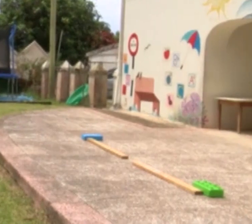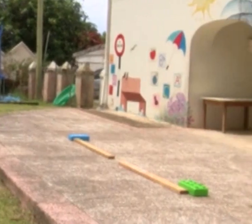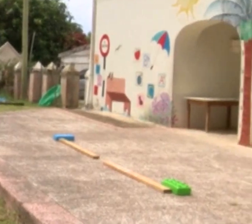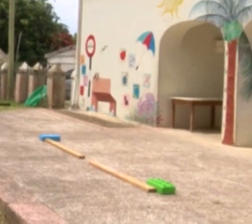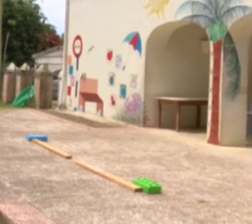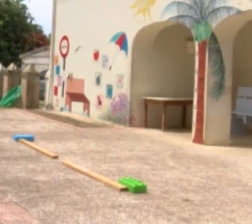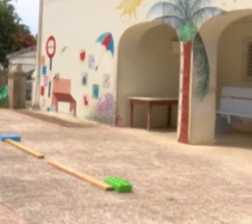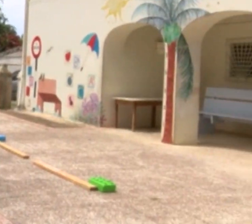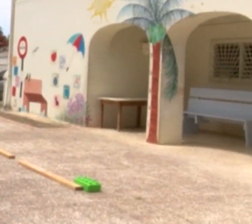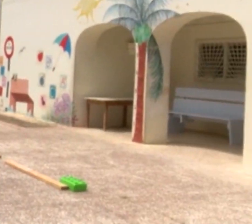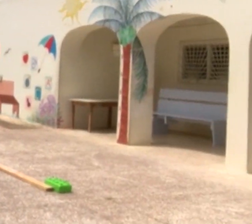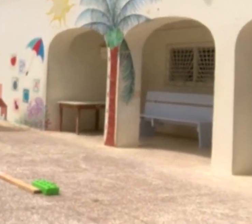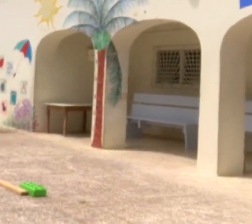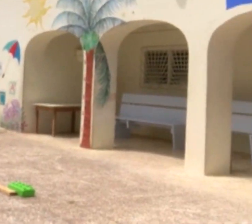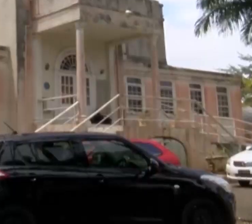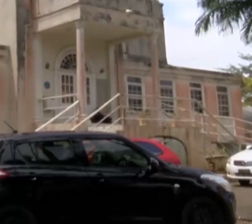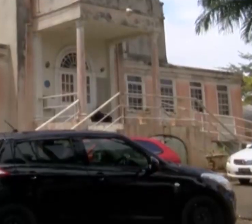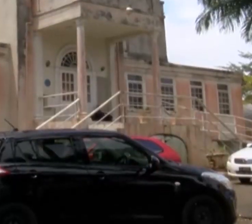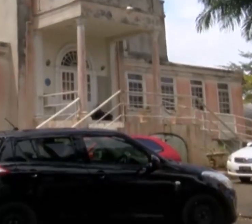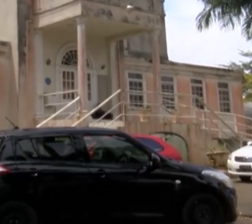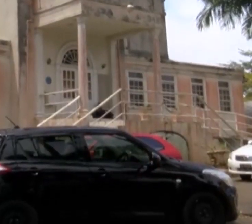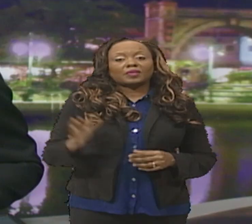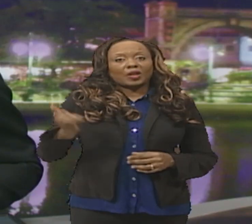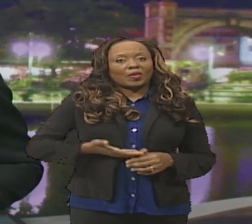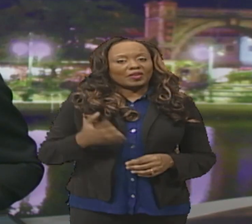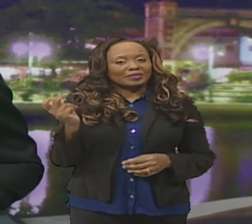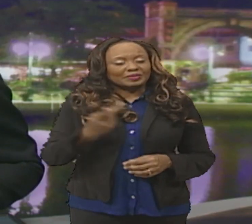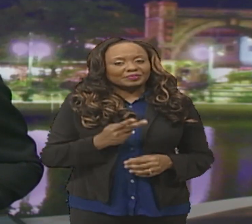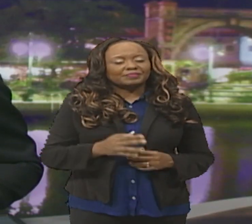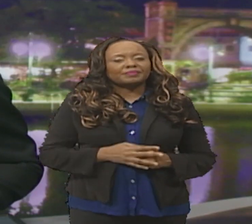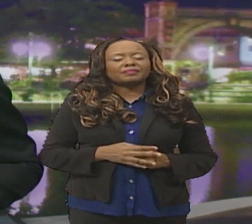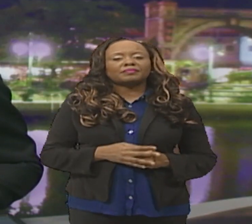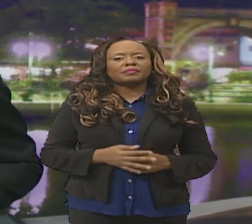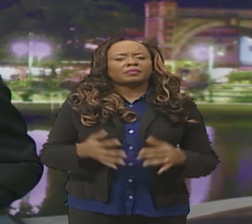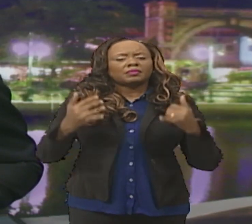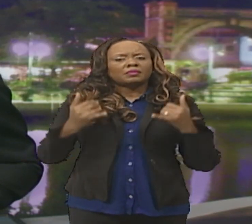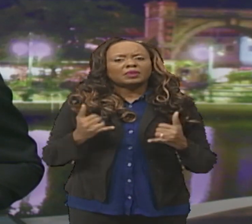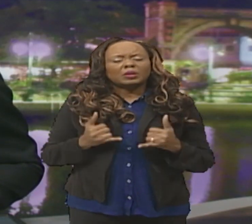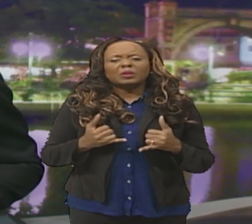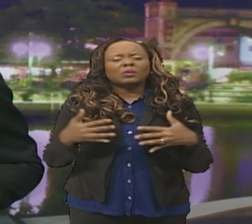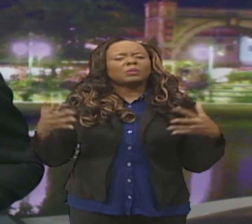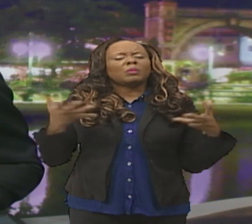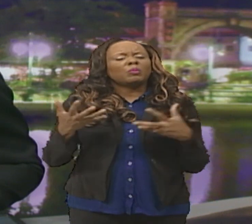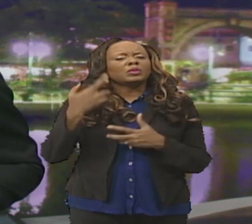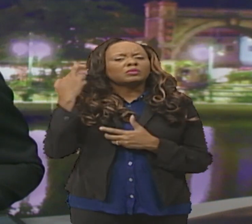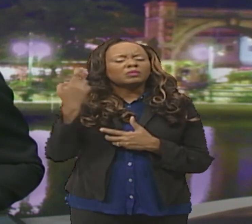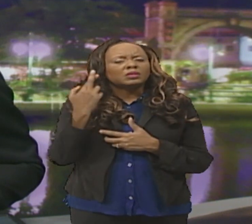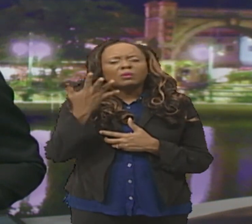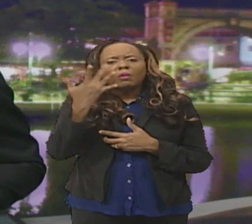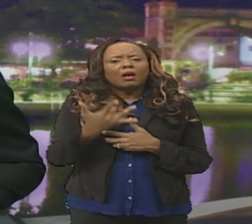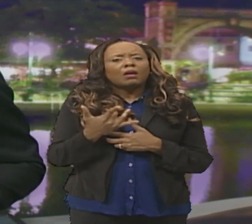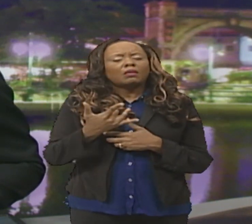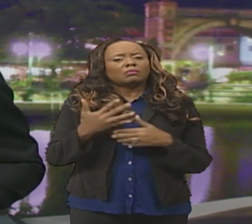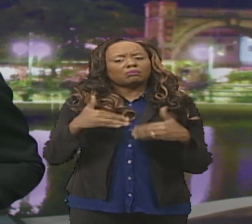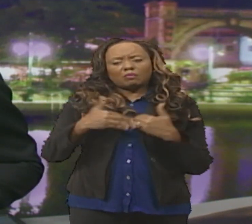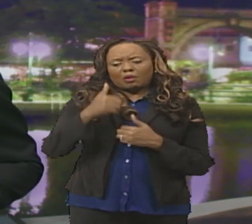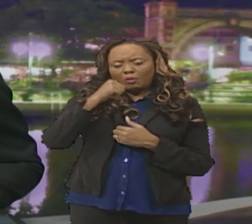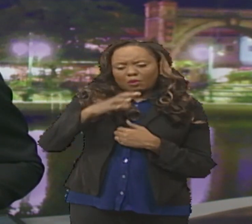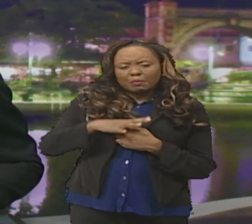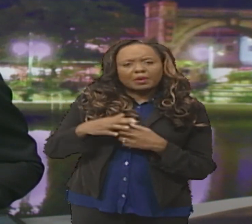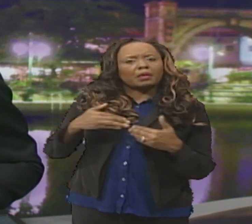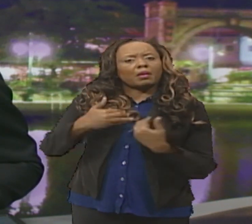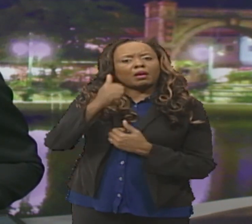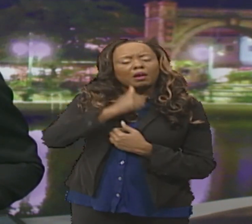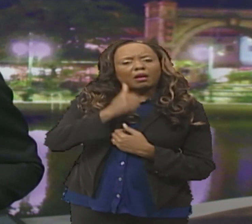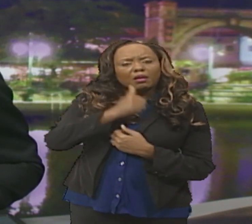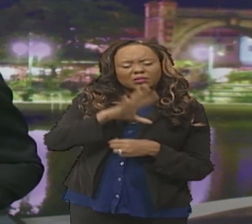disabilities. Sharika Griffith, Cbc News. Well, there's an appeal tonight for authorities to take a closer look at the underlying